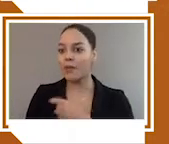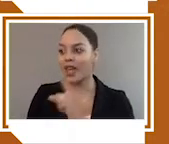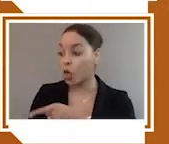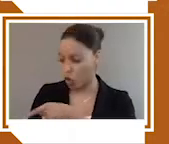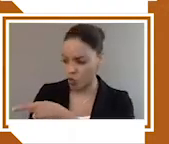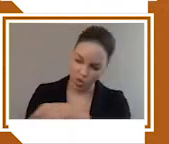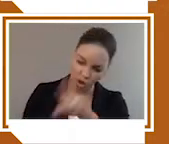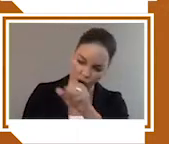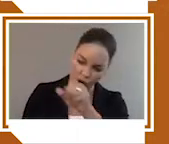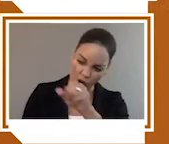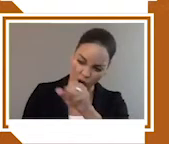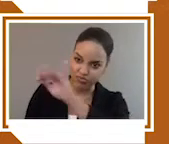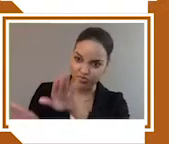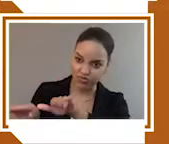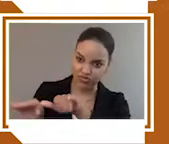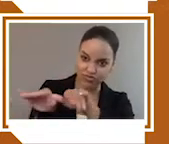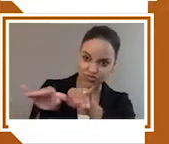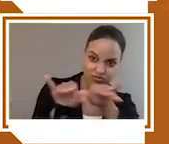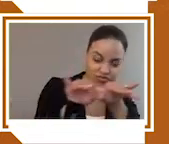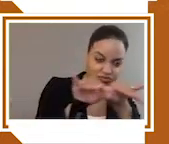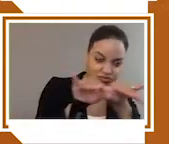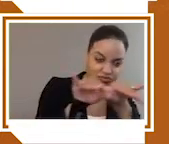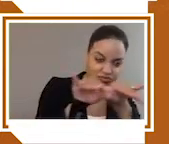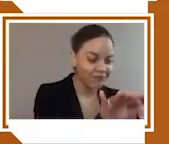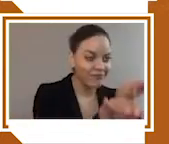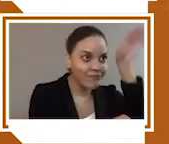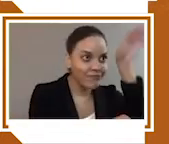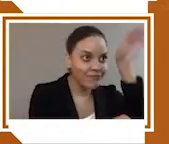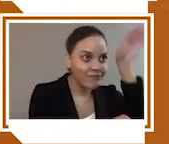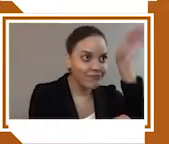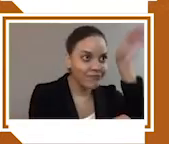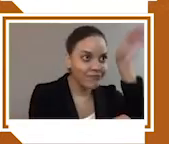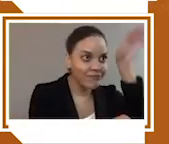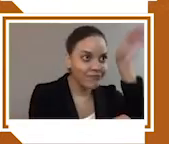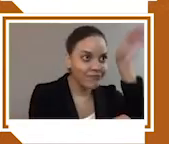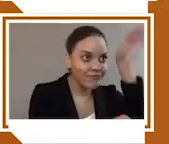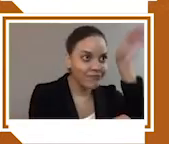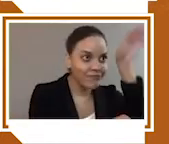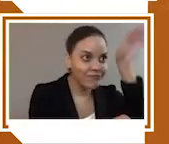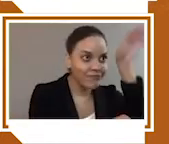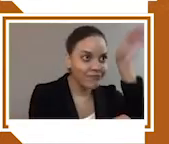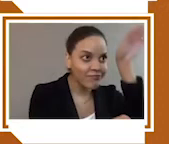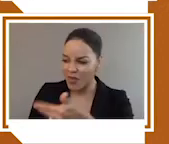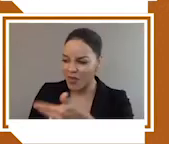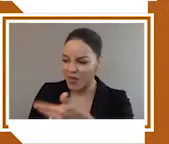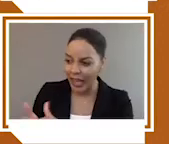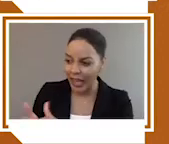there. You got it. Look. You did it once, you could do it again. You could do it.